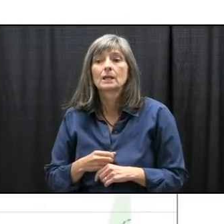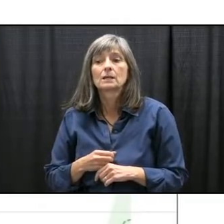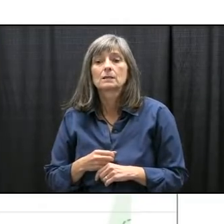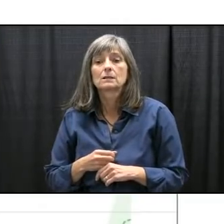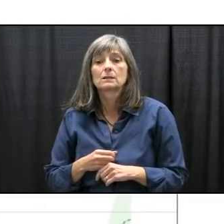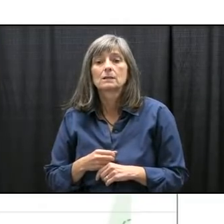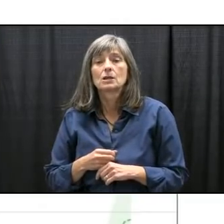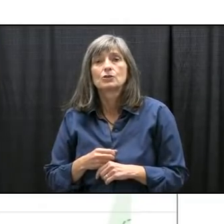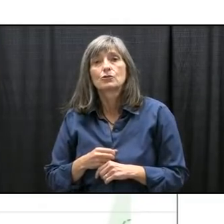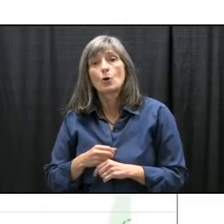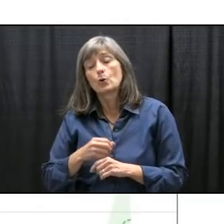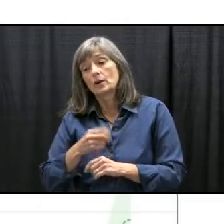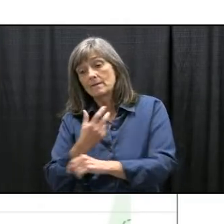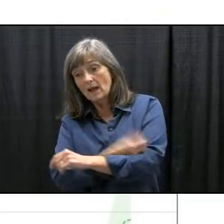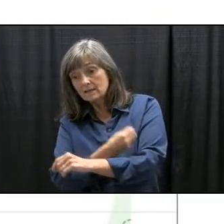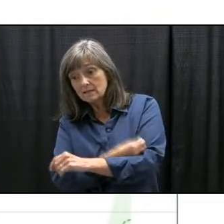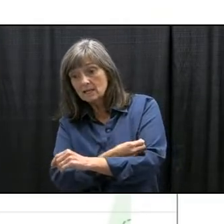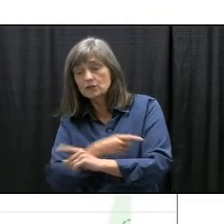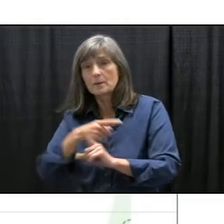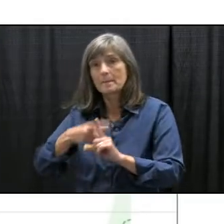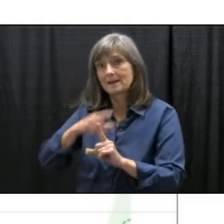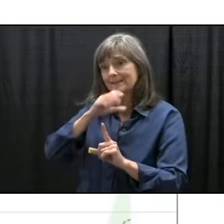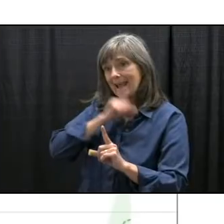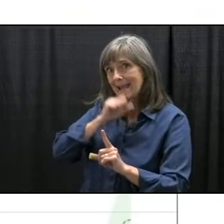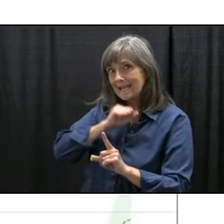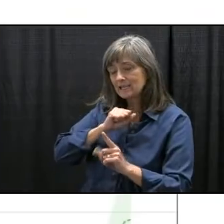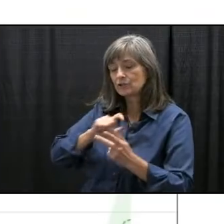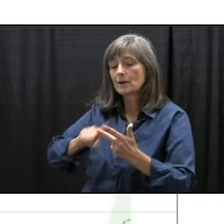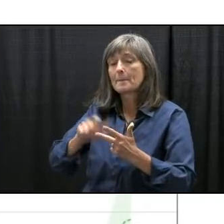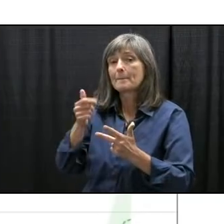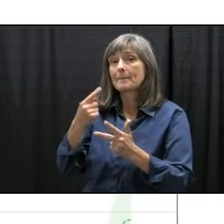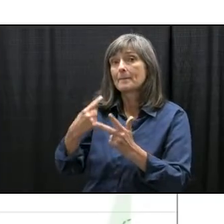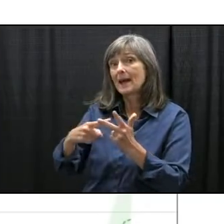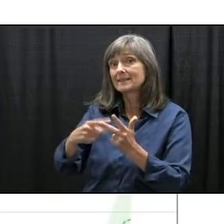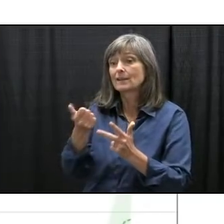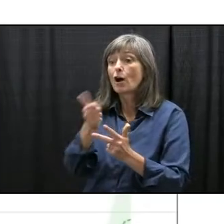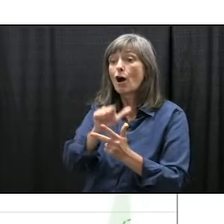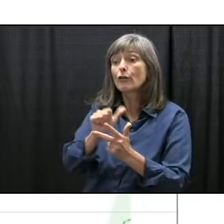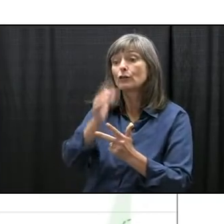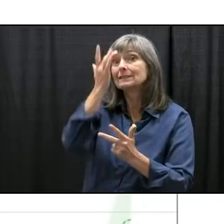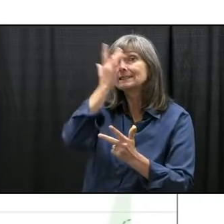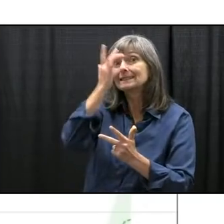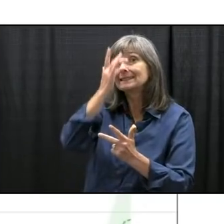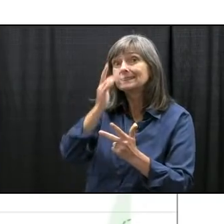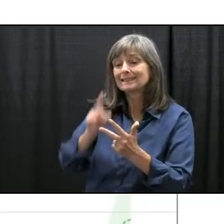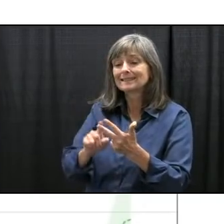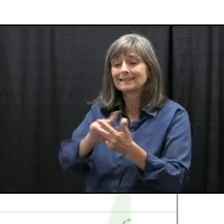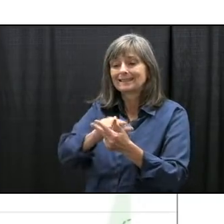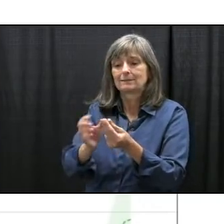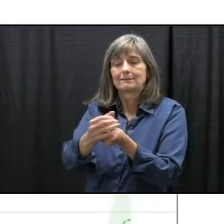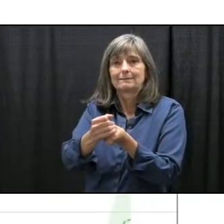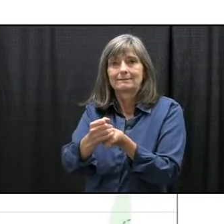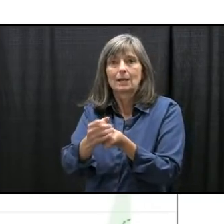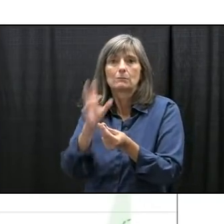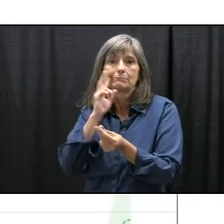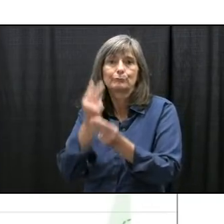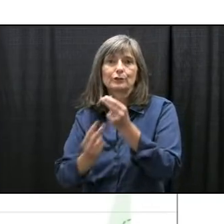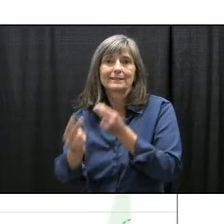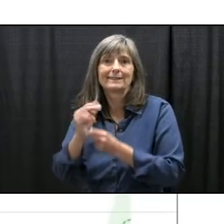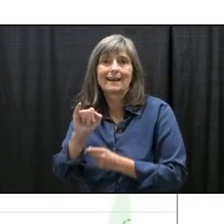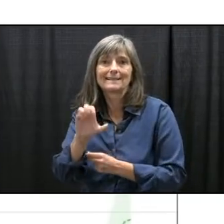the strongest determining factors along with comorbid illness. So based on these factors, we were able to